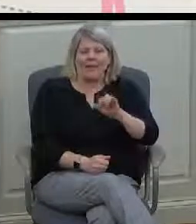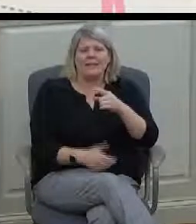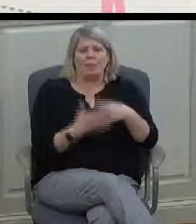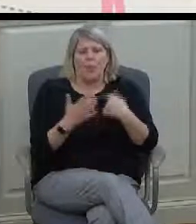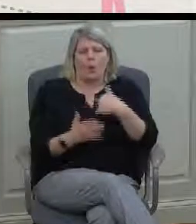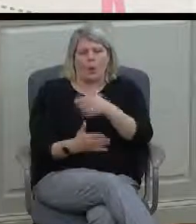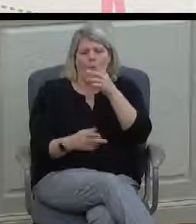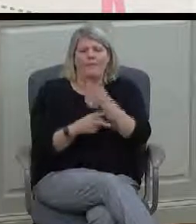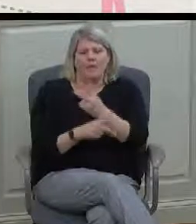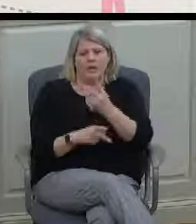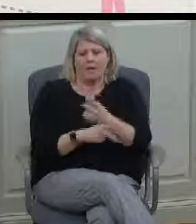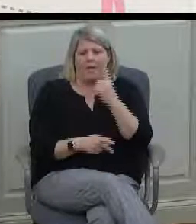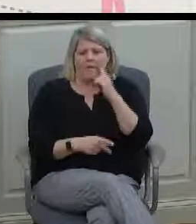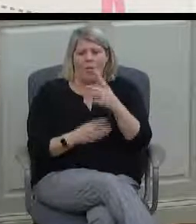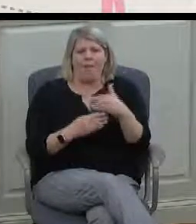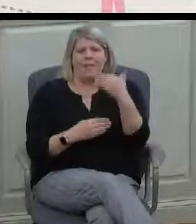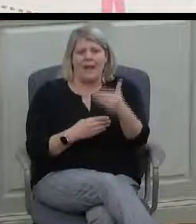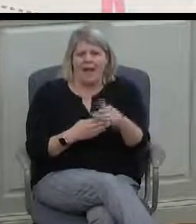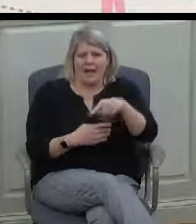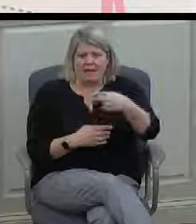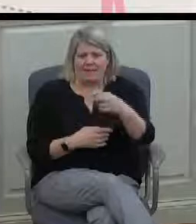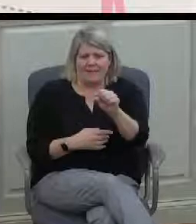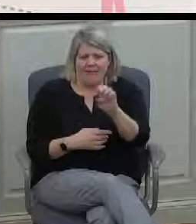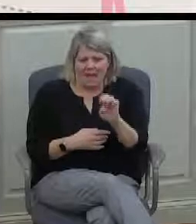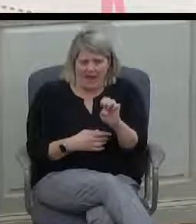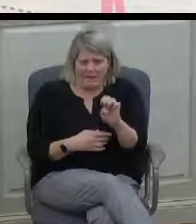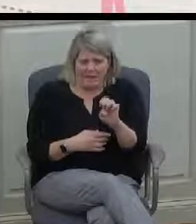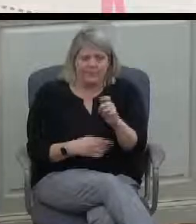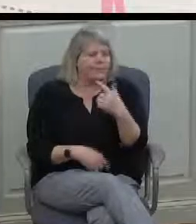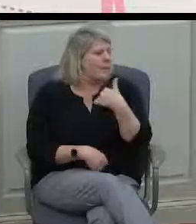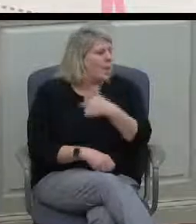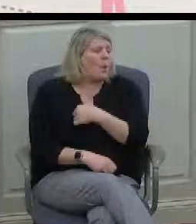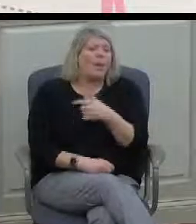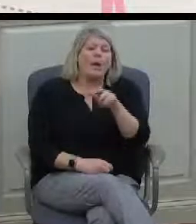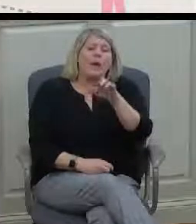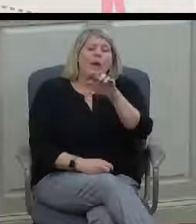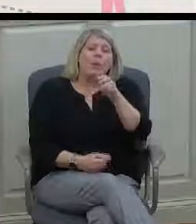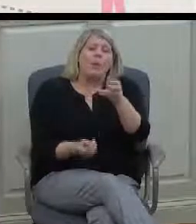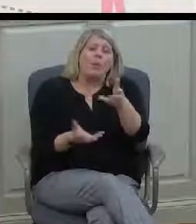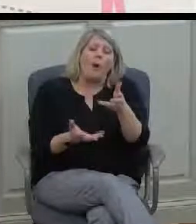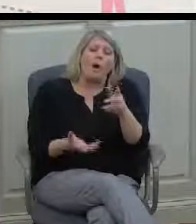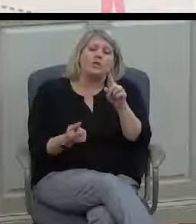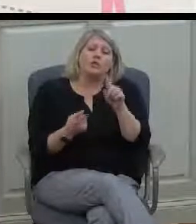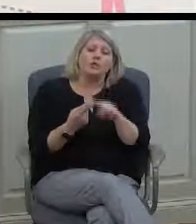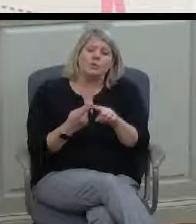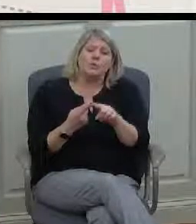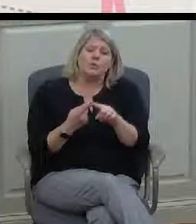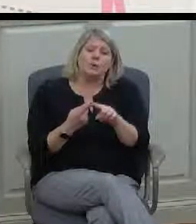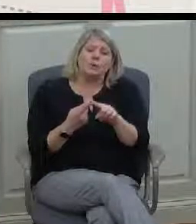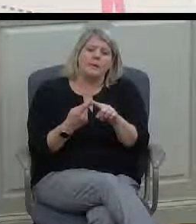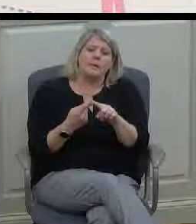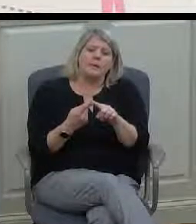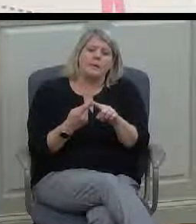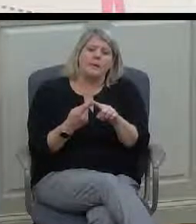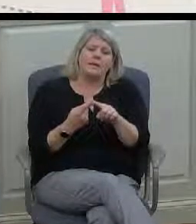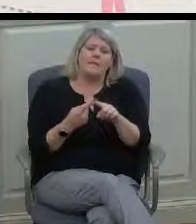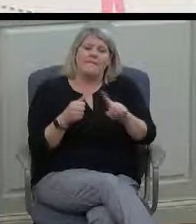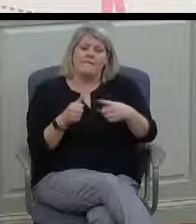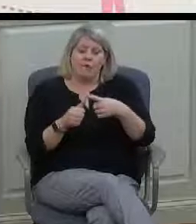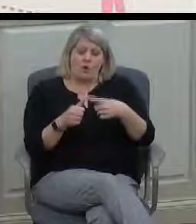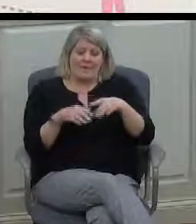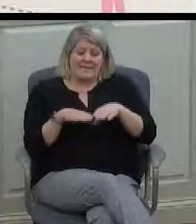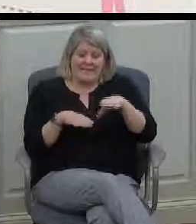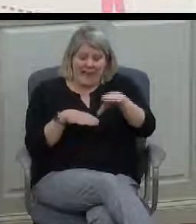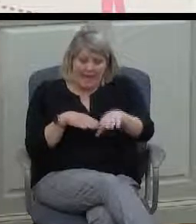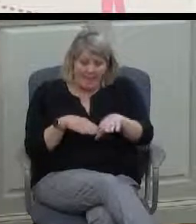phase of the project. But what we wanted to do to start was to just get the traffic right and the safety